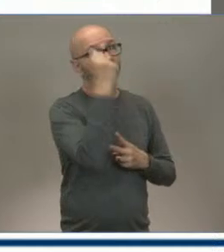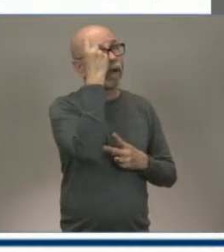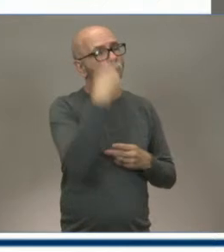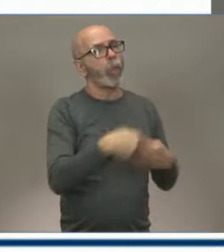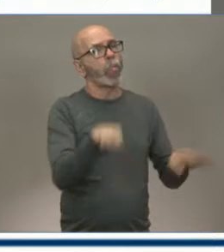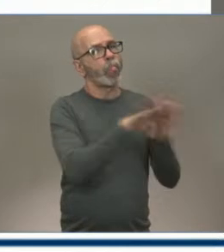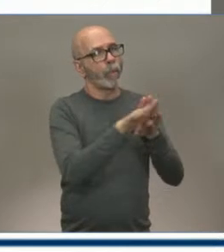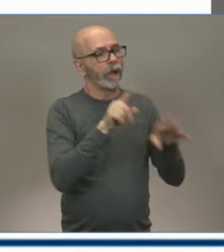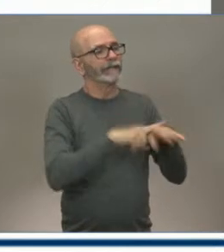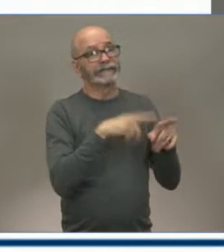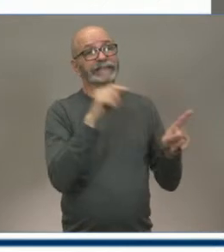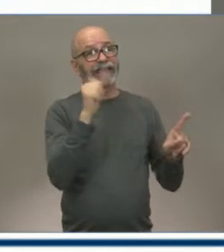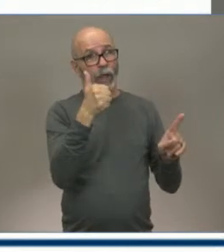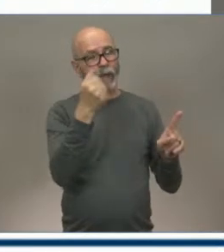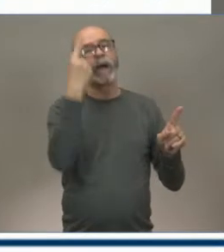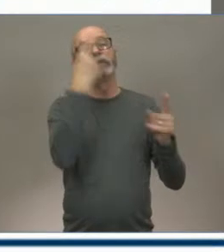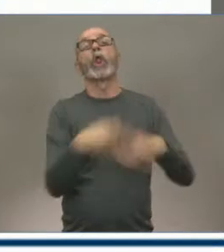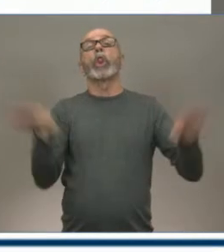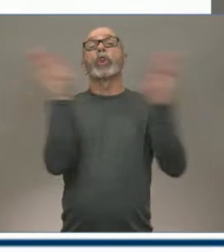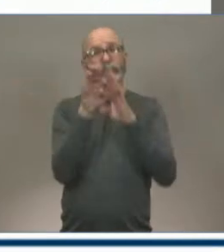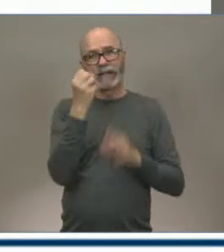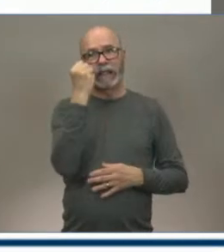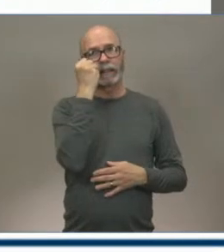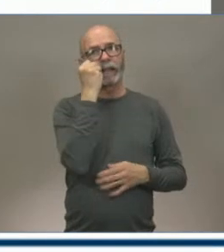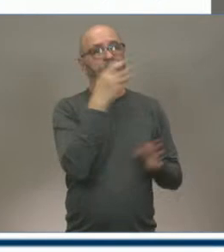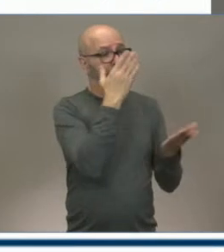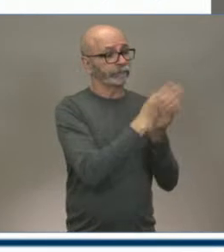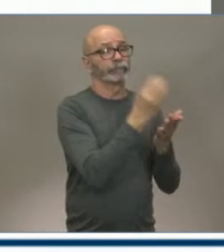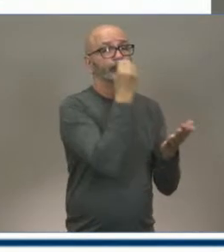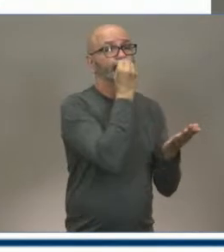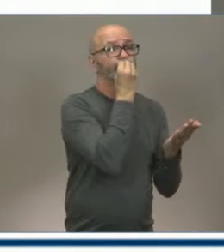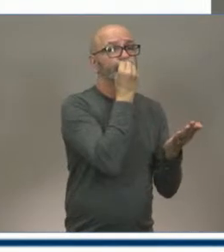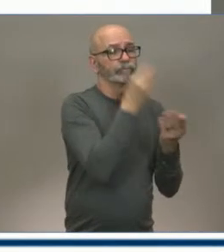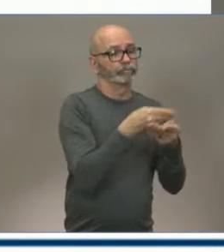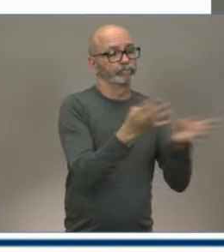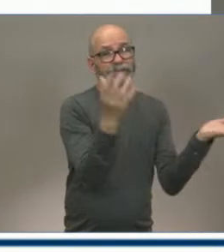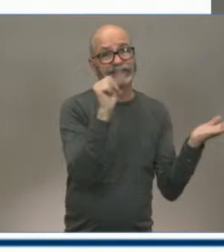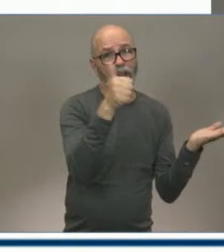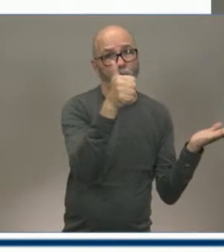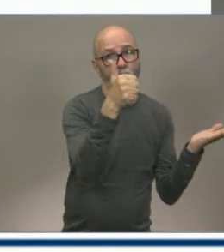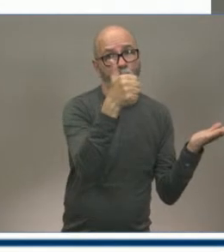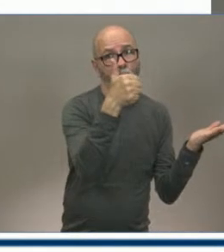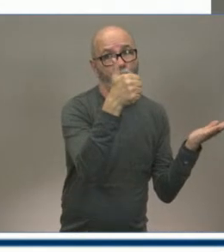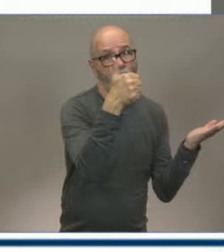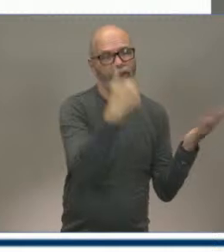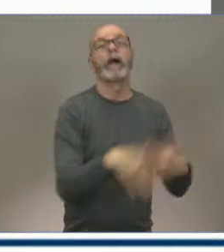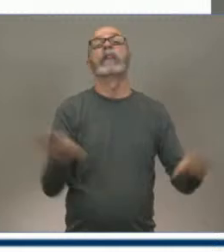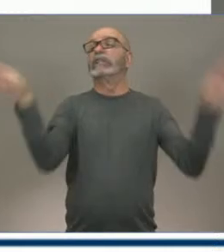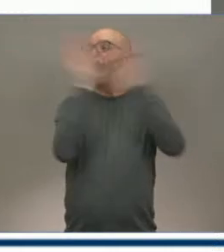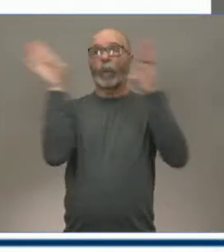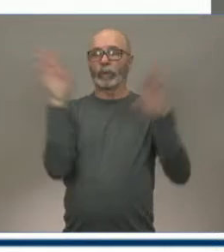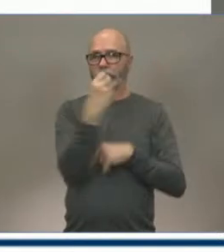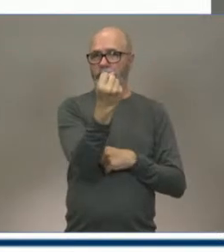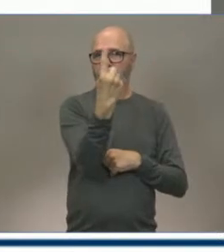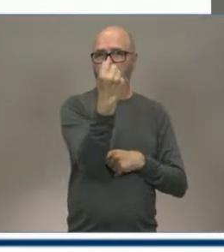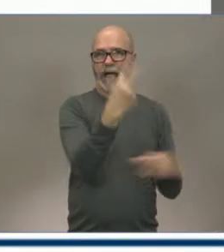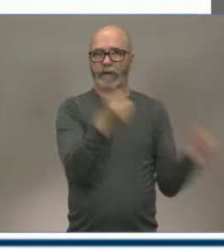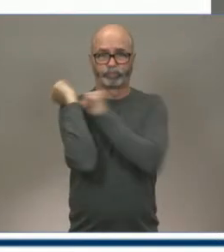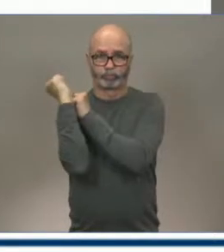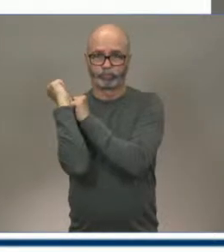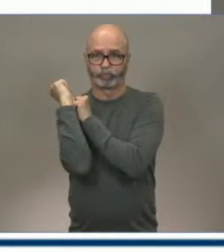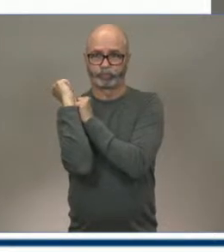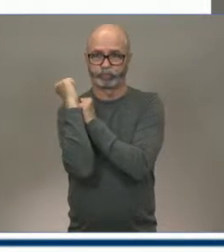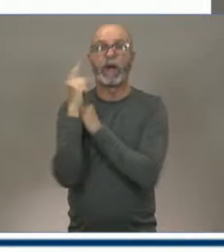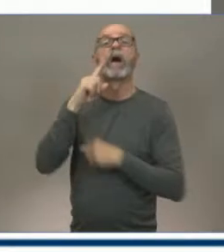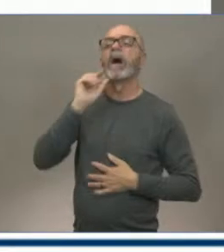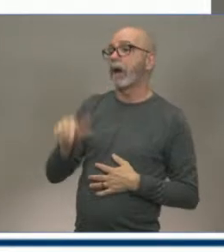licensed establishments. So that seems a very reasonable approach. The only other thing we're loosening off on a bit is we're allowing retail environments to